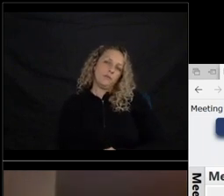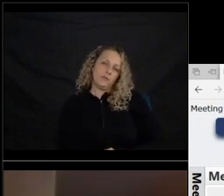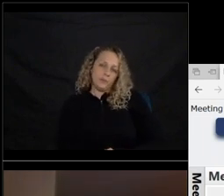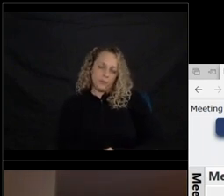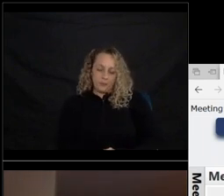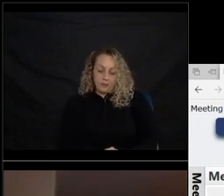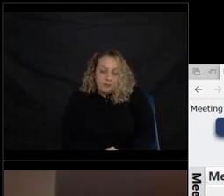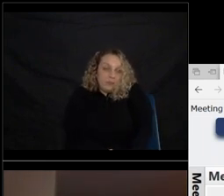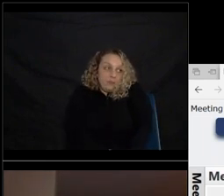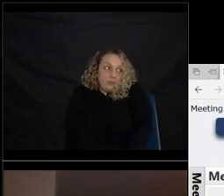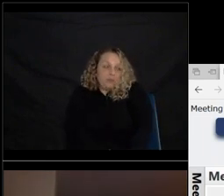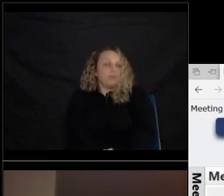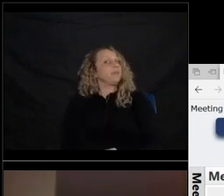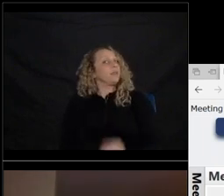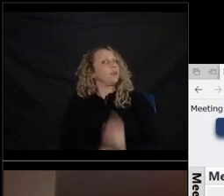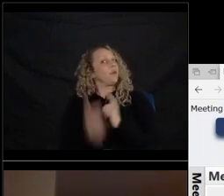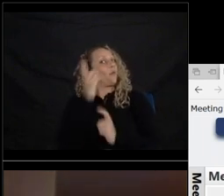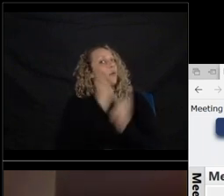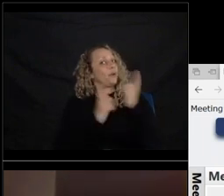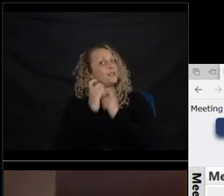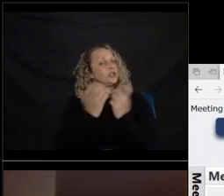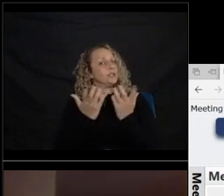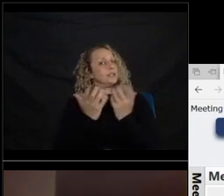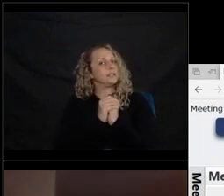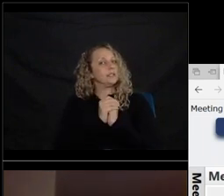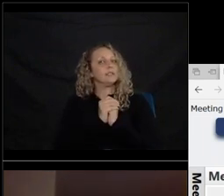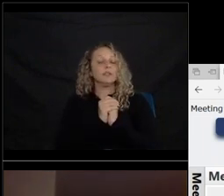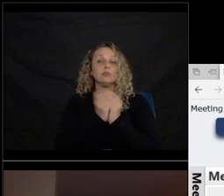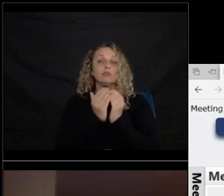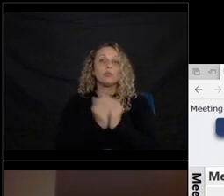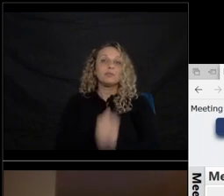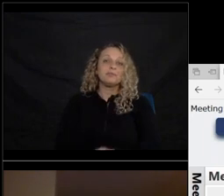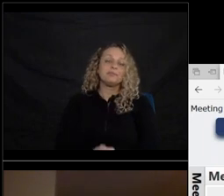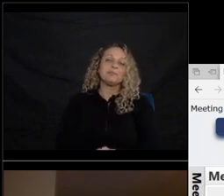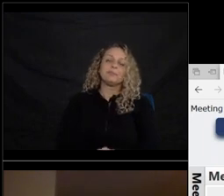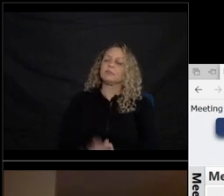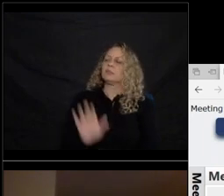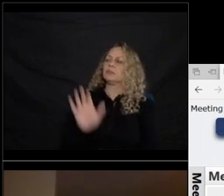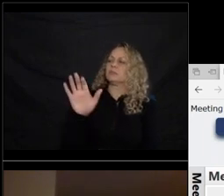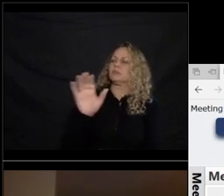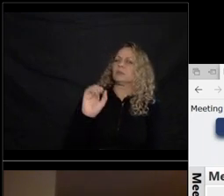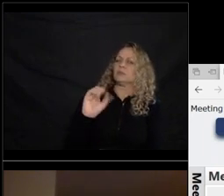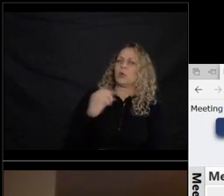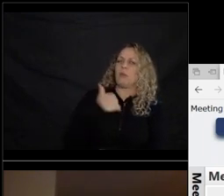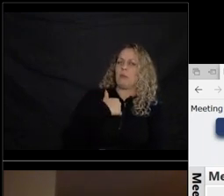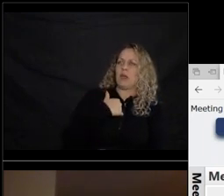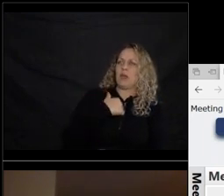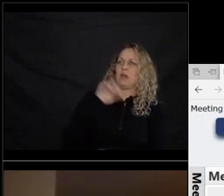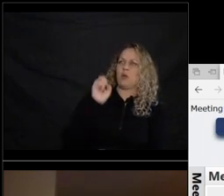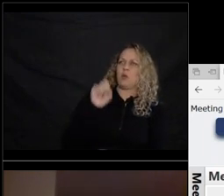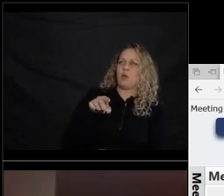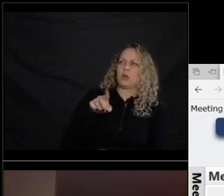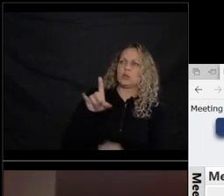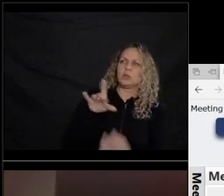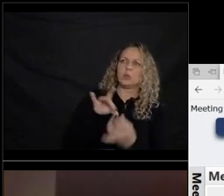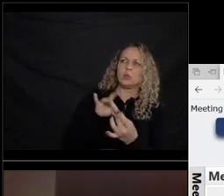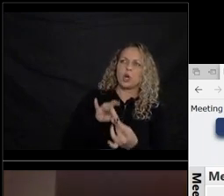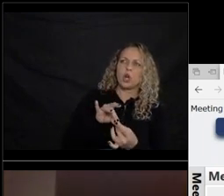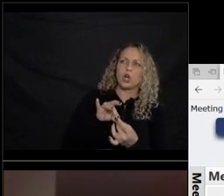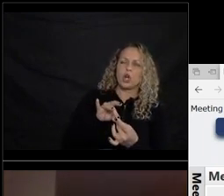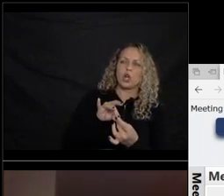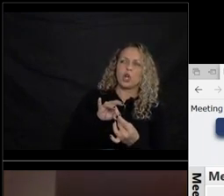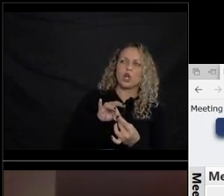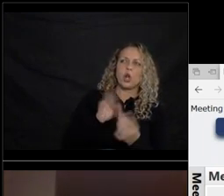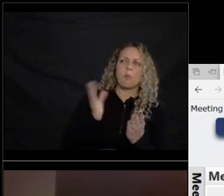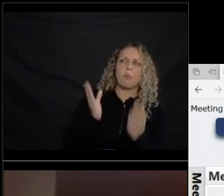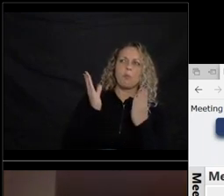So if anyone has any questions, you can go ahead. So my quick question is regarding the